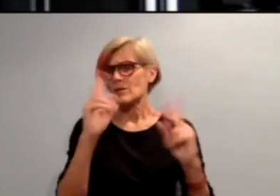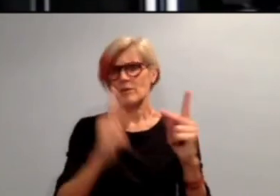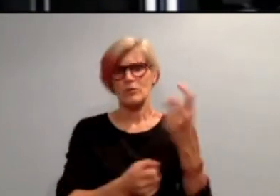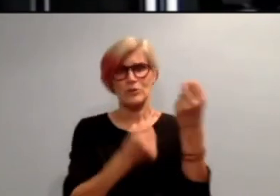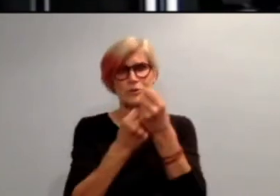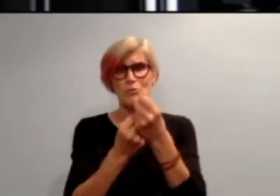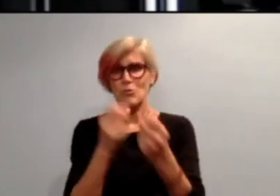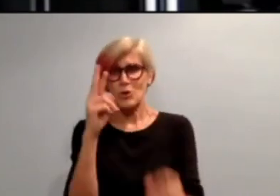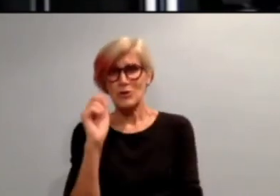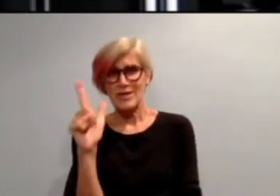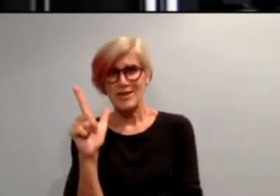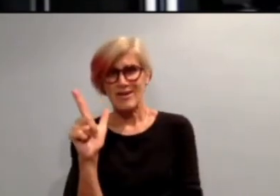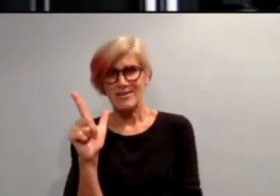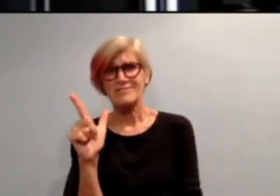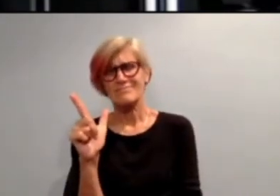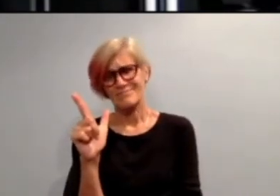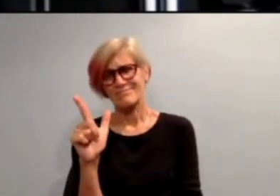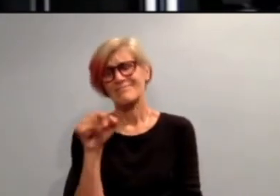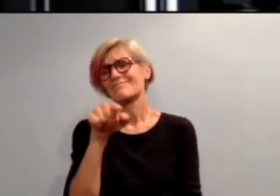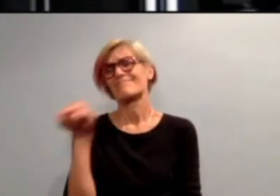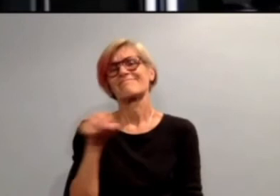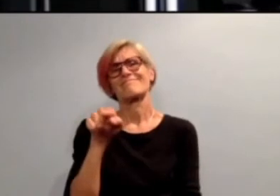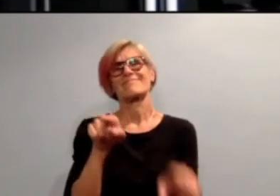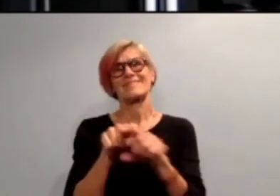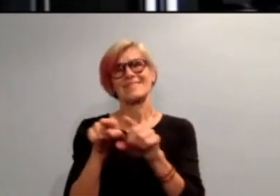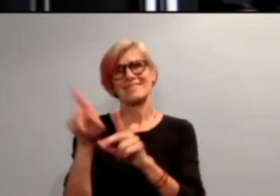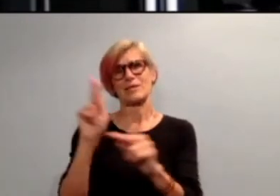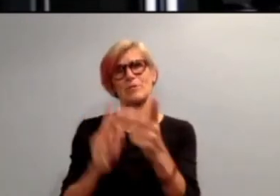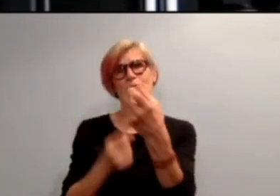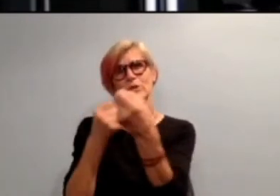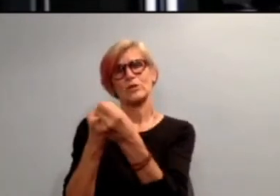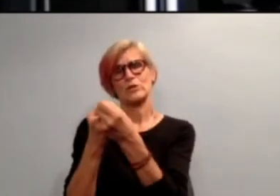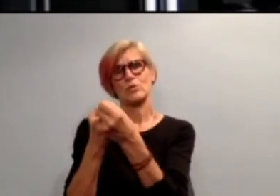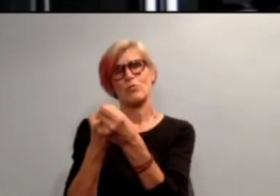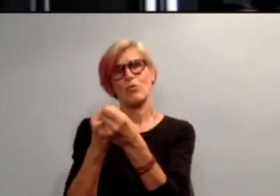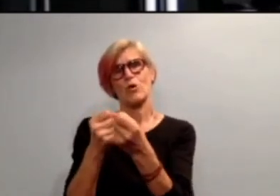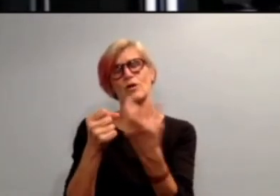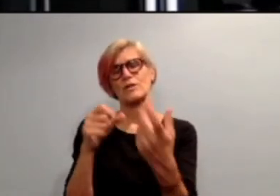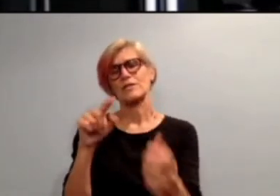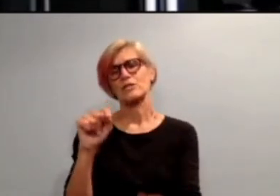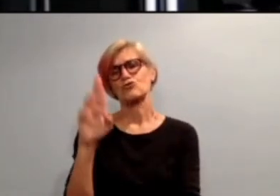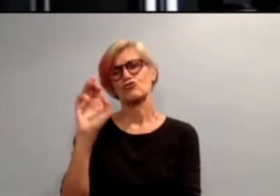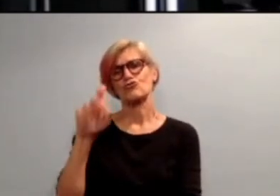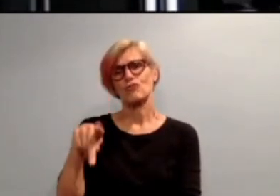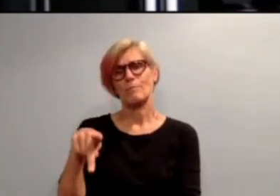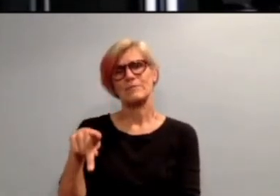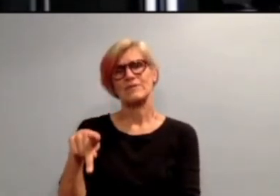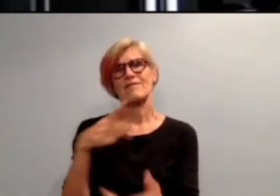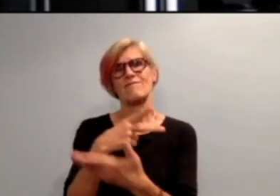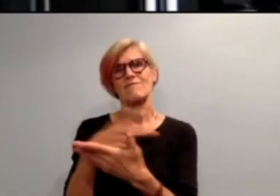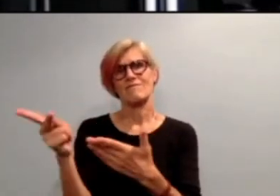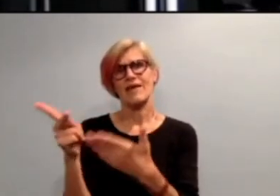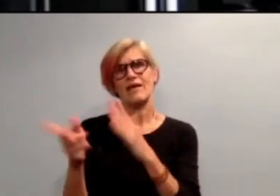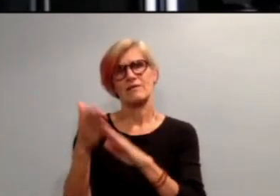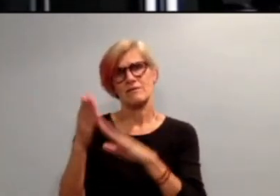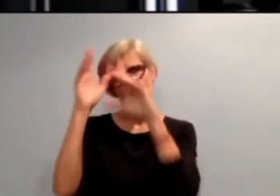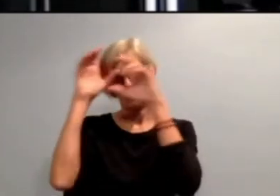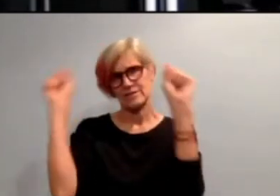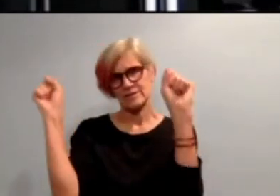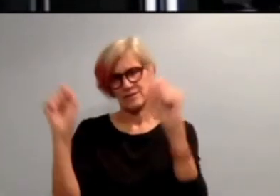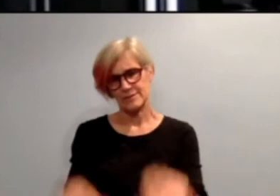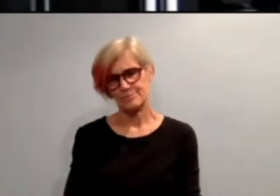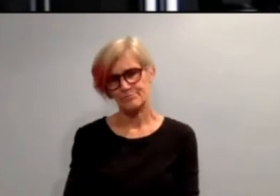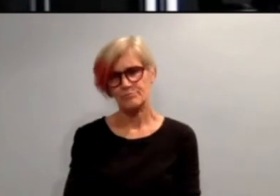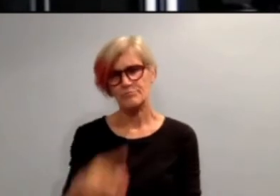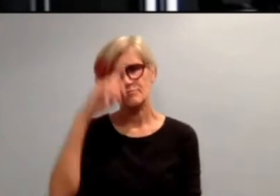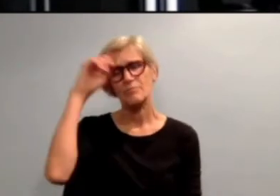the same exact people who supported Donald Trump's failed presidency. These are the people who call for